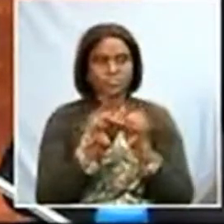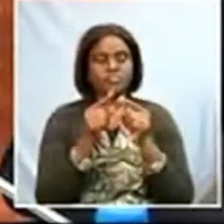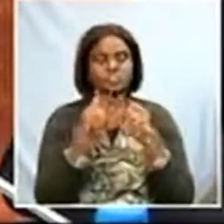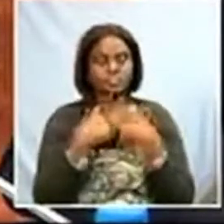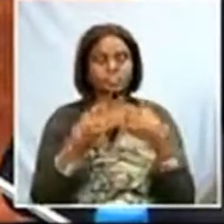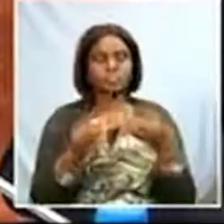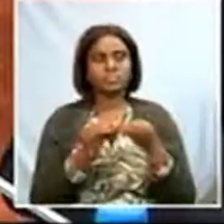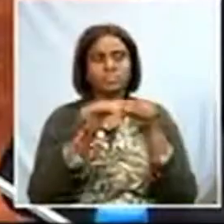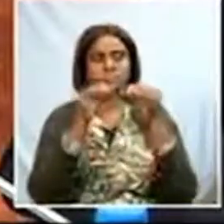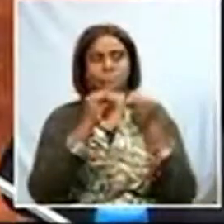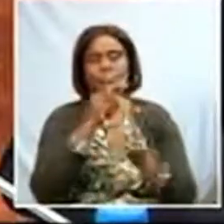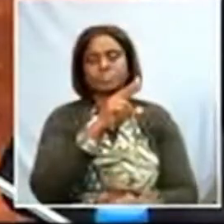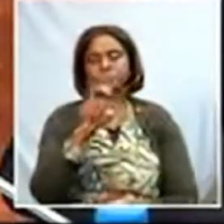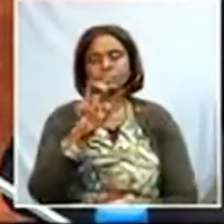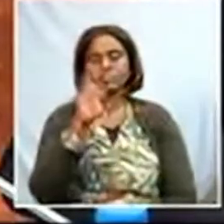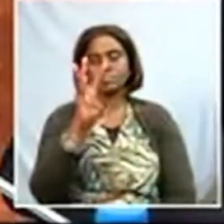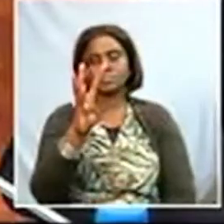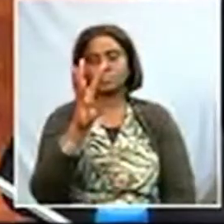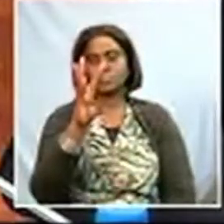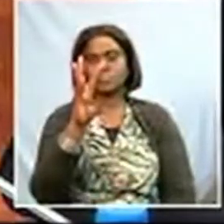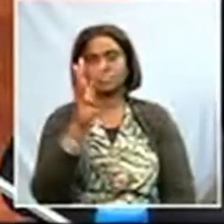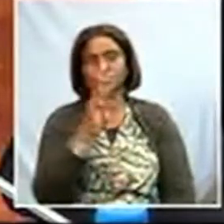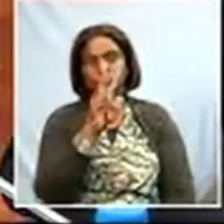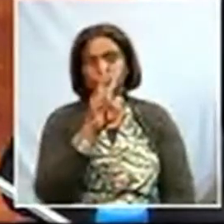total of